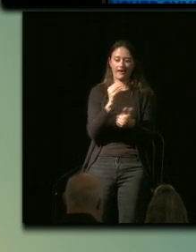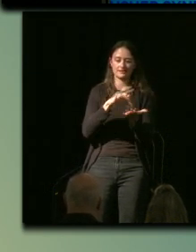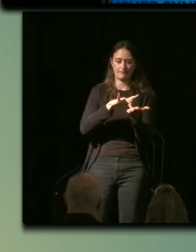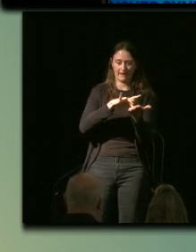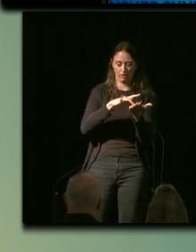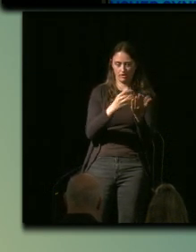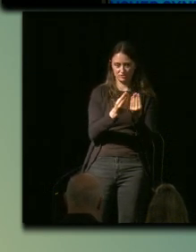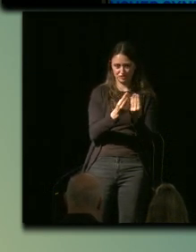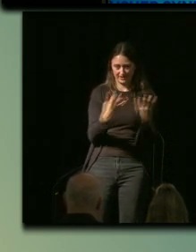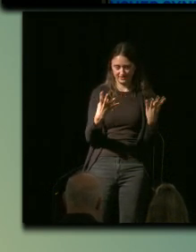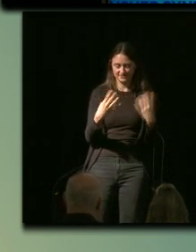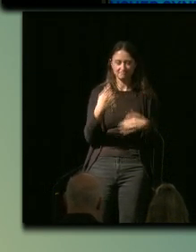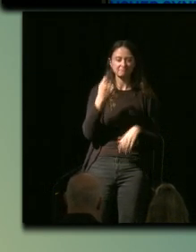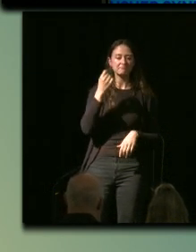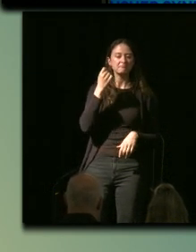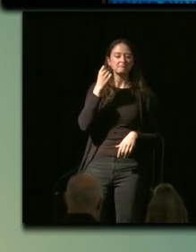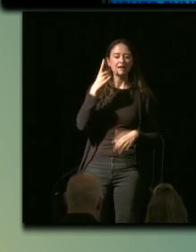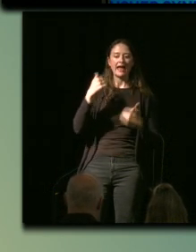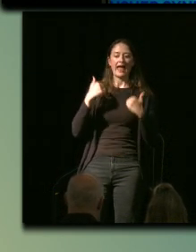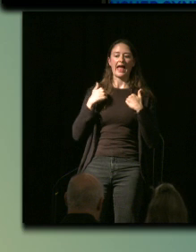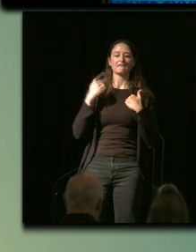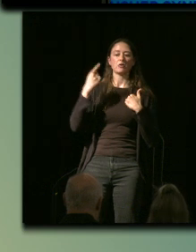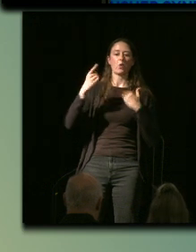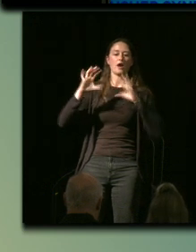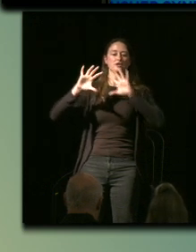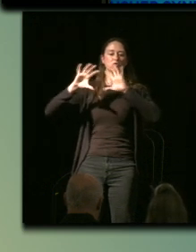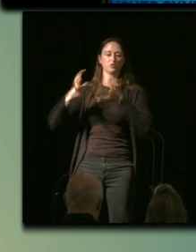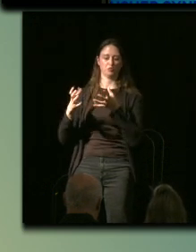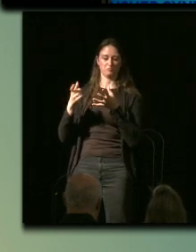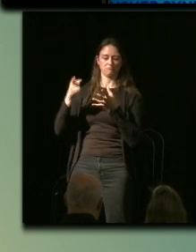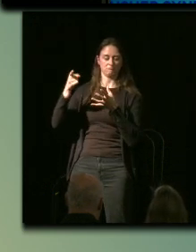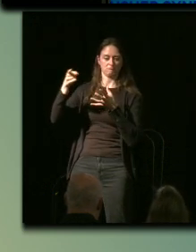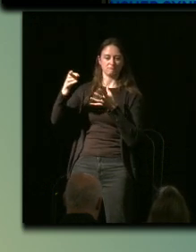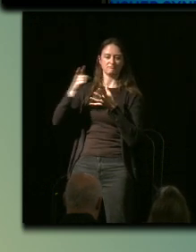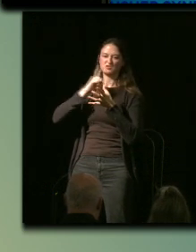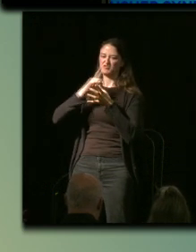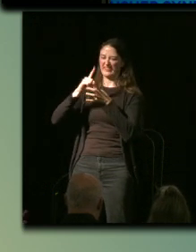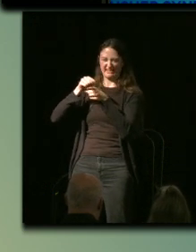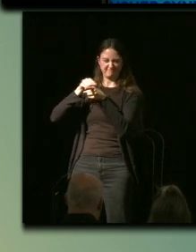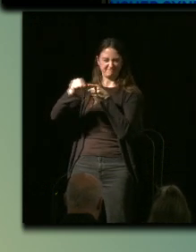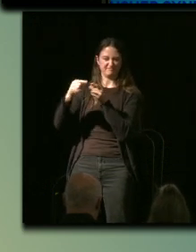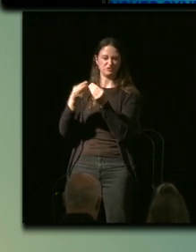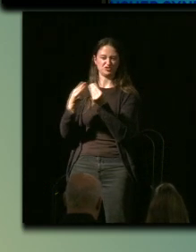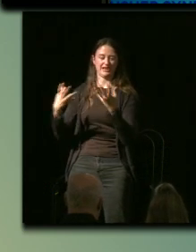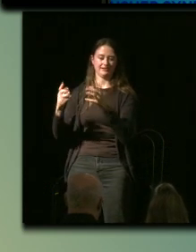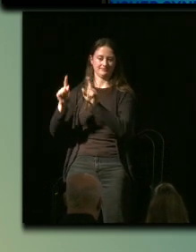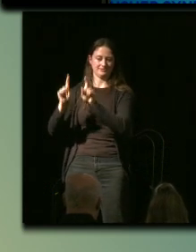Genetic Counselors that has a tool online that you can use to find a genetic counselor.